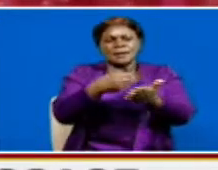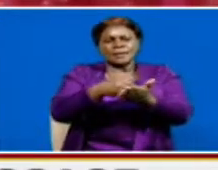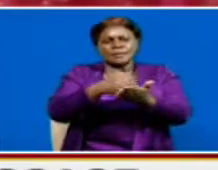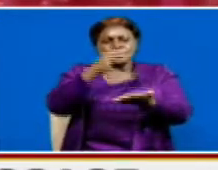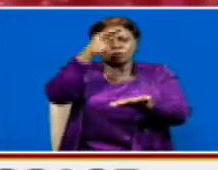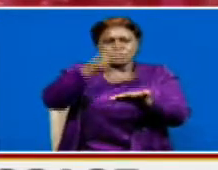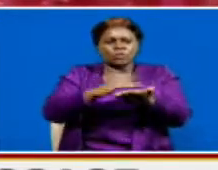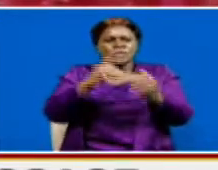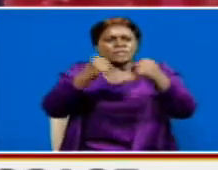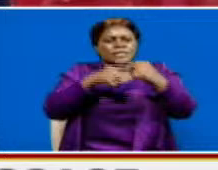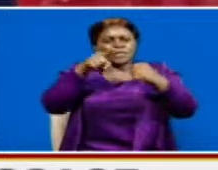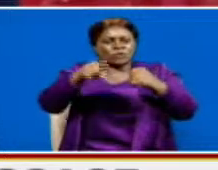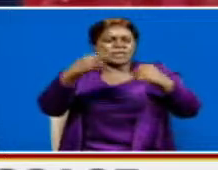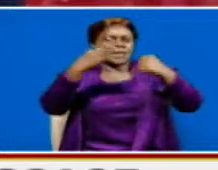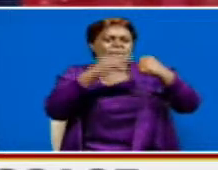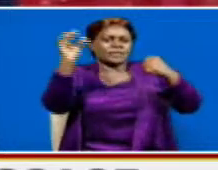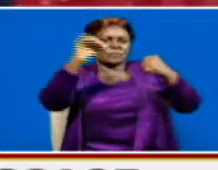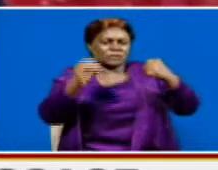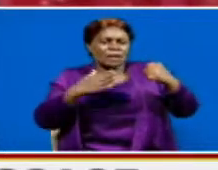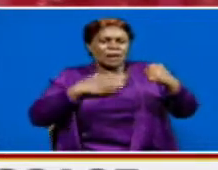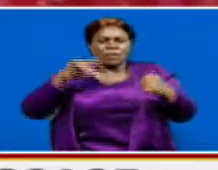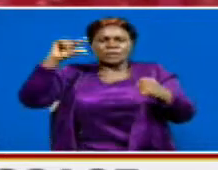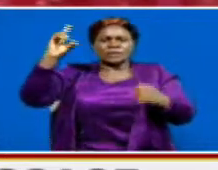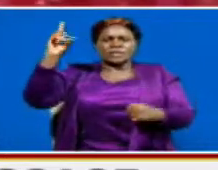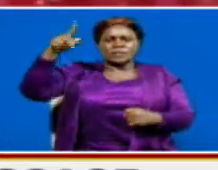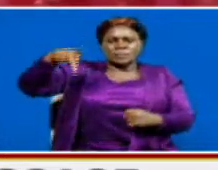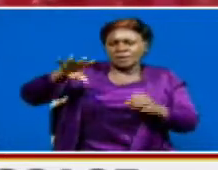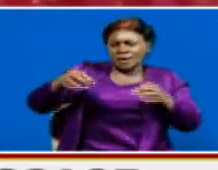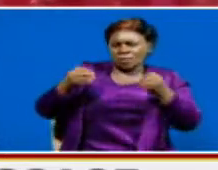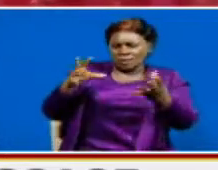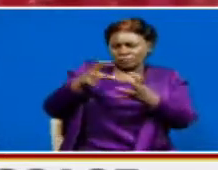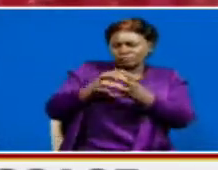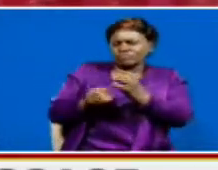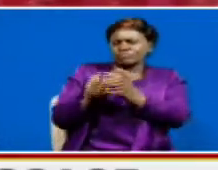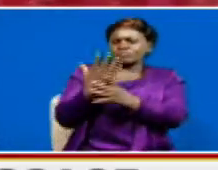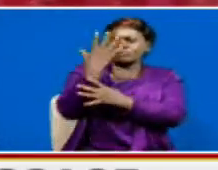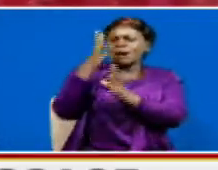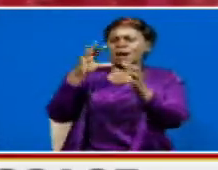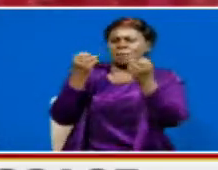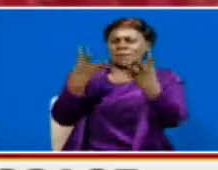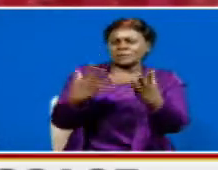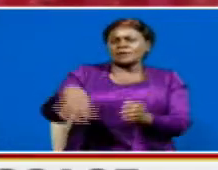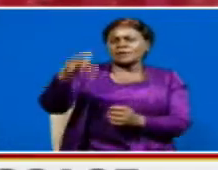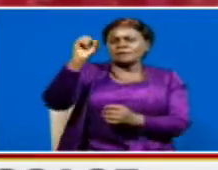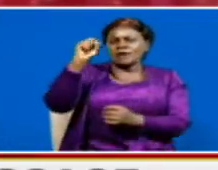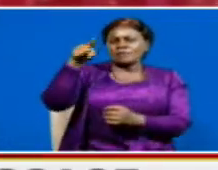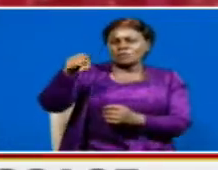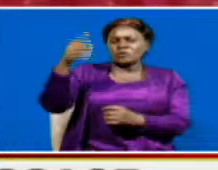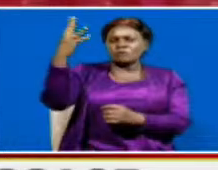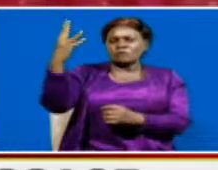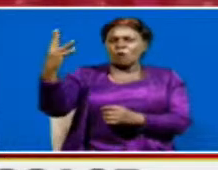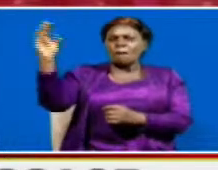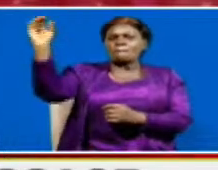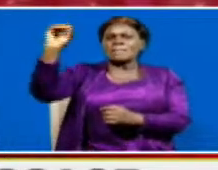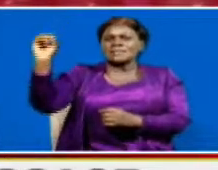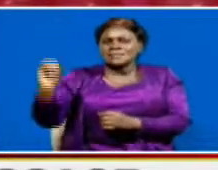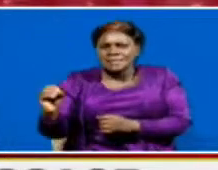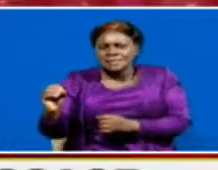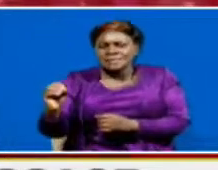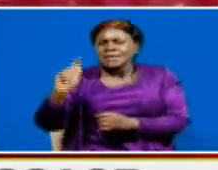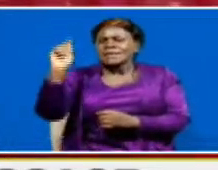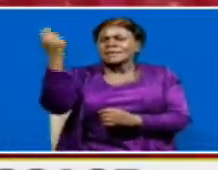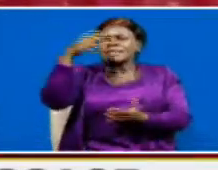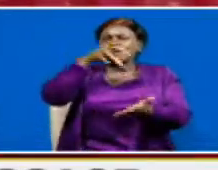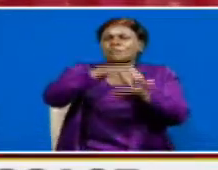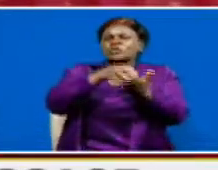to 6.8%, and our GDP is growing at a rate of 5.4%, placing